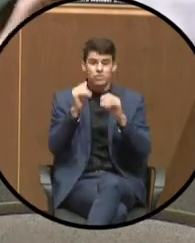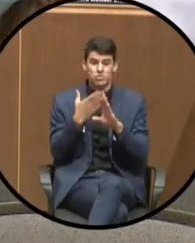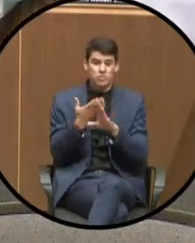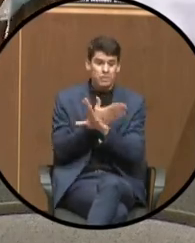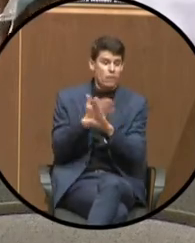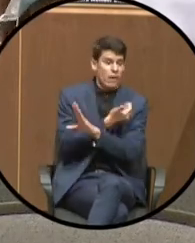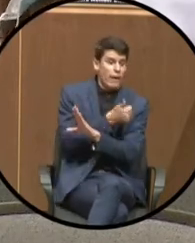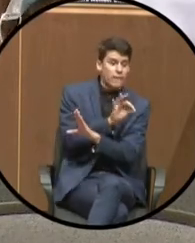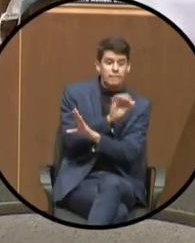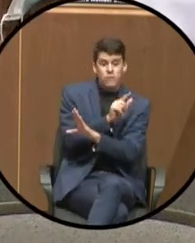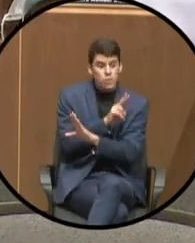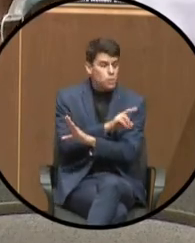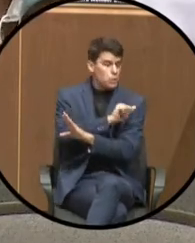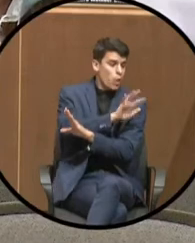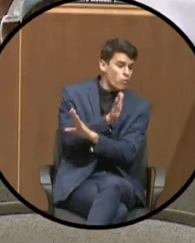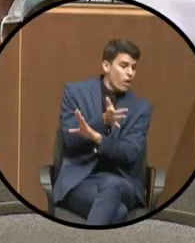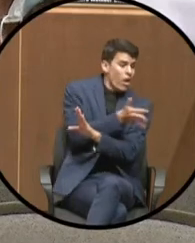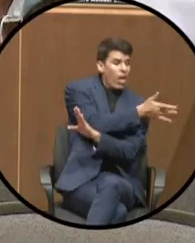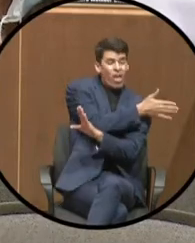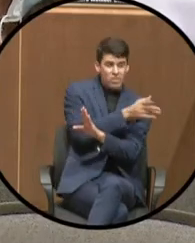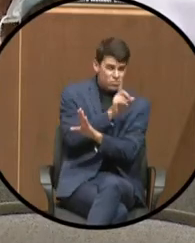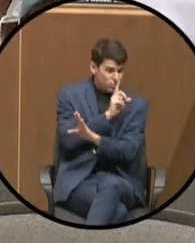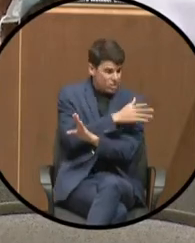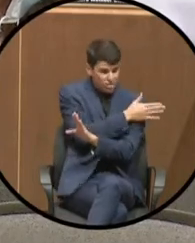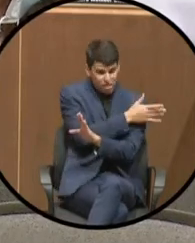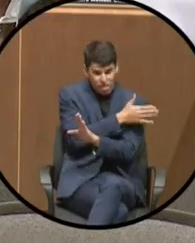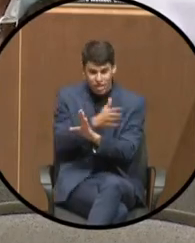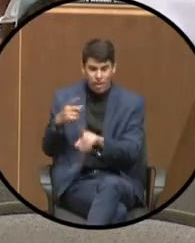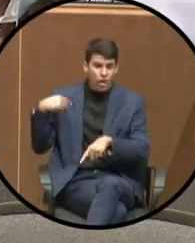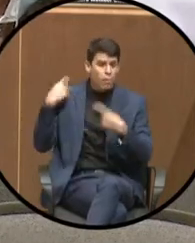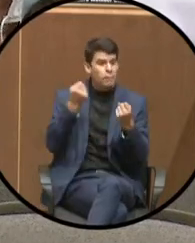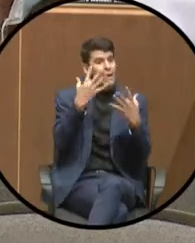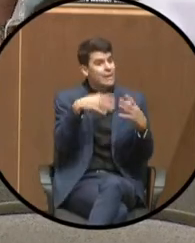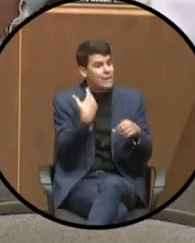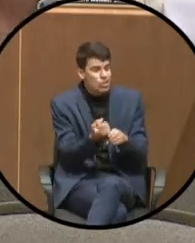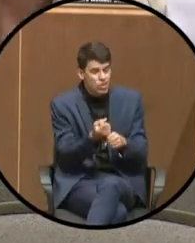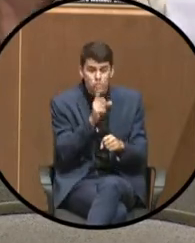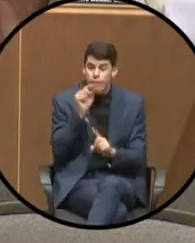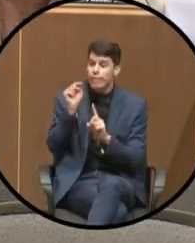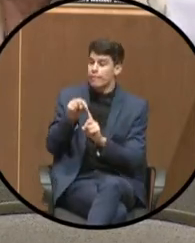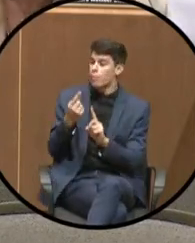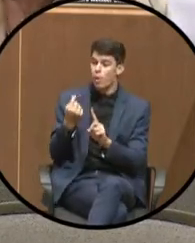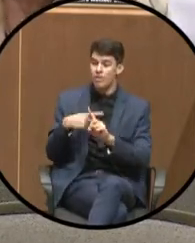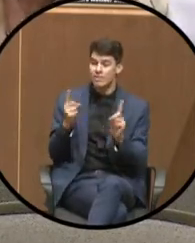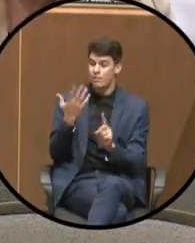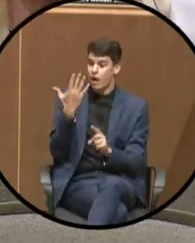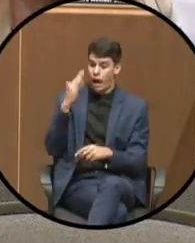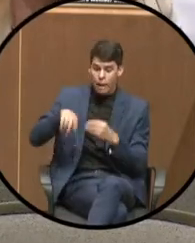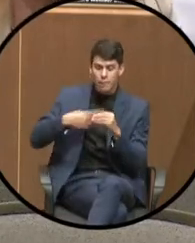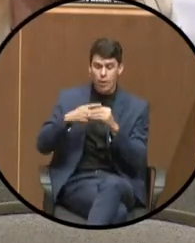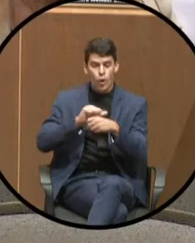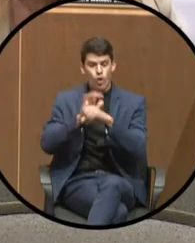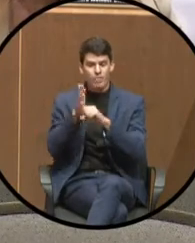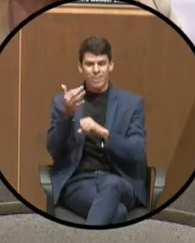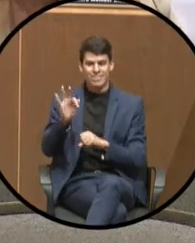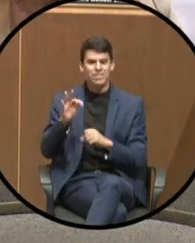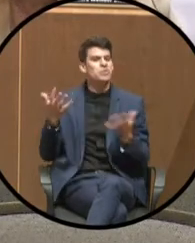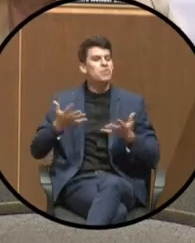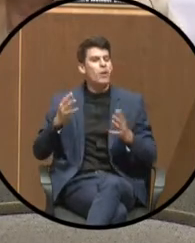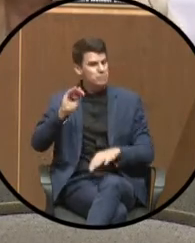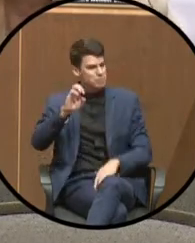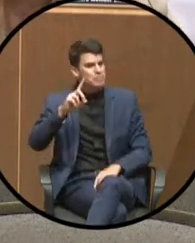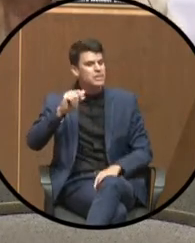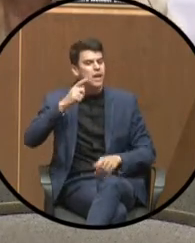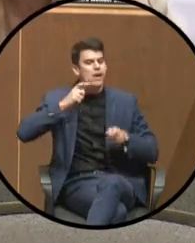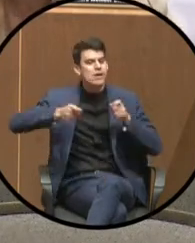before 2019. Each have been around for centuries. The only thing different with COVID-19 from years past was the severe manipulation of what the